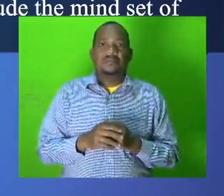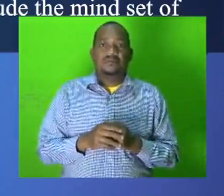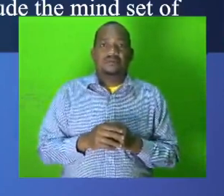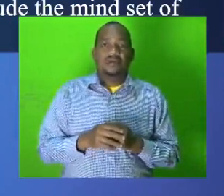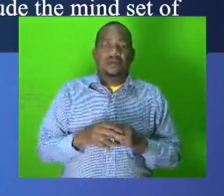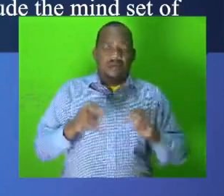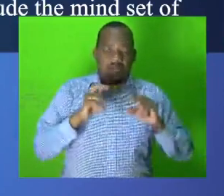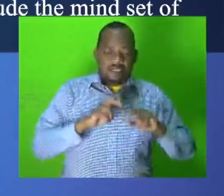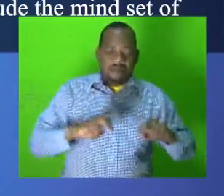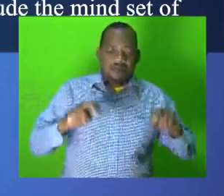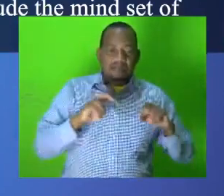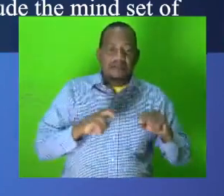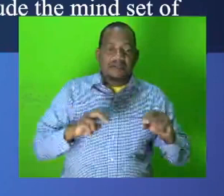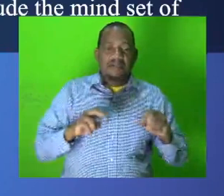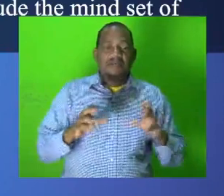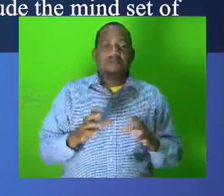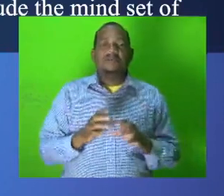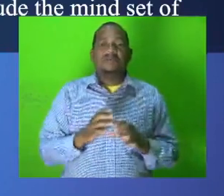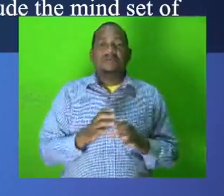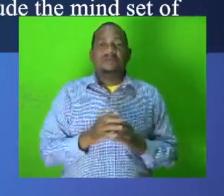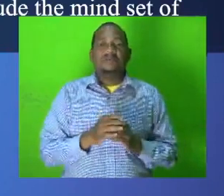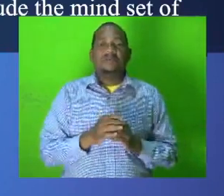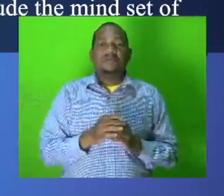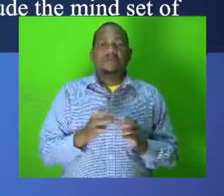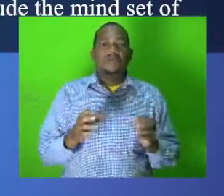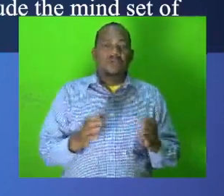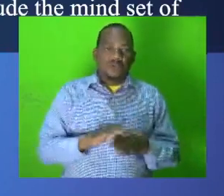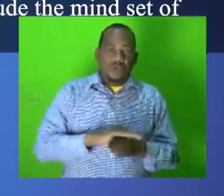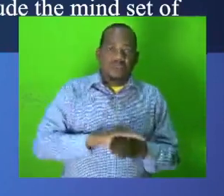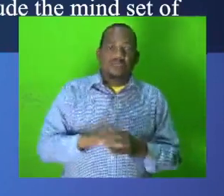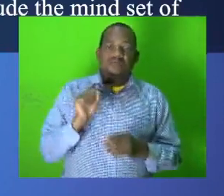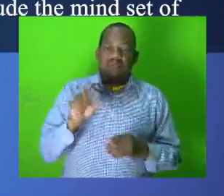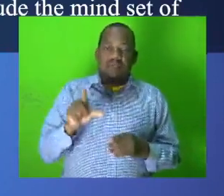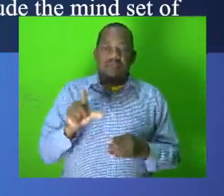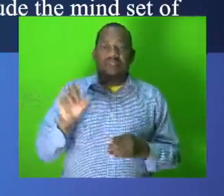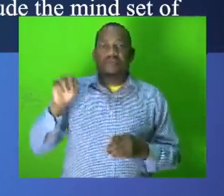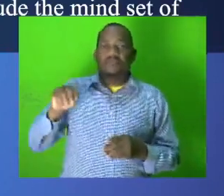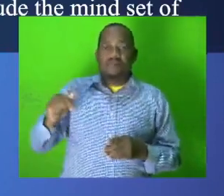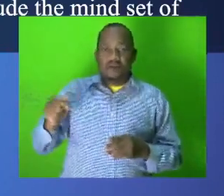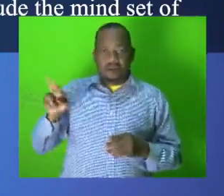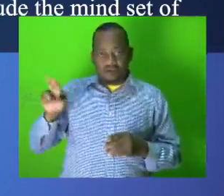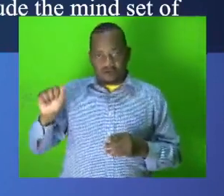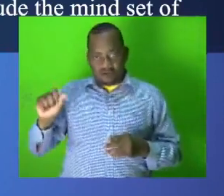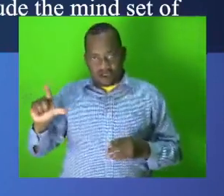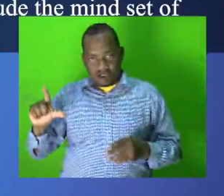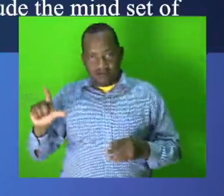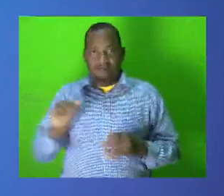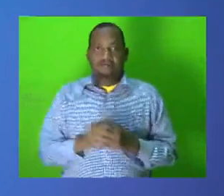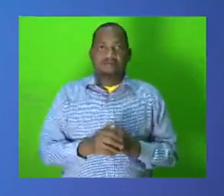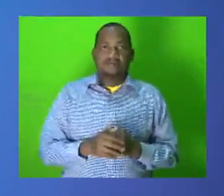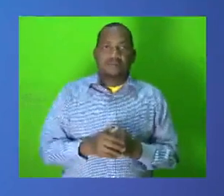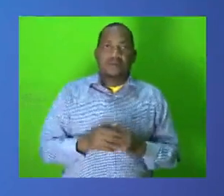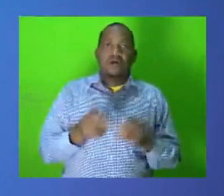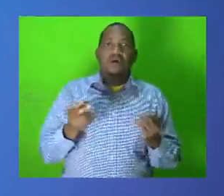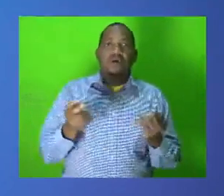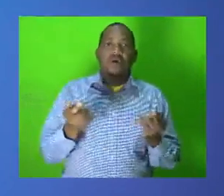make experiment a chemical fertilizer and a manual fertilizer, so can know that condition.